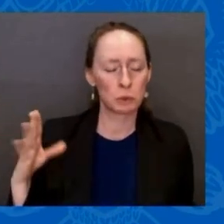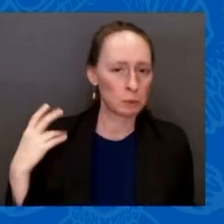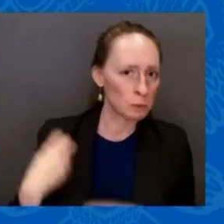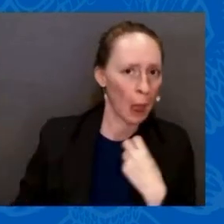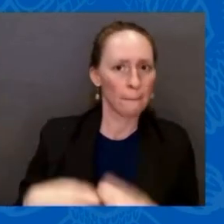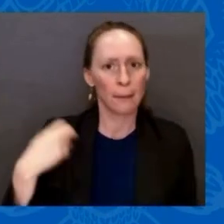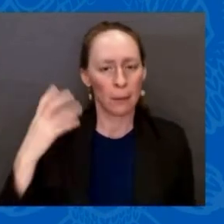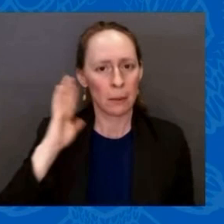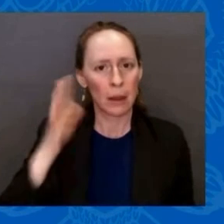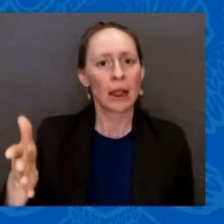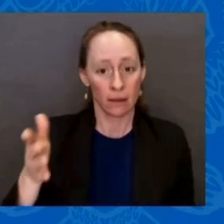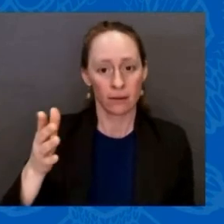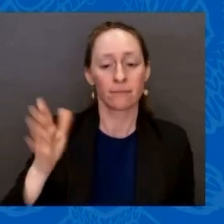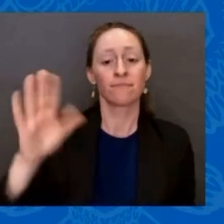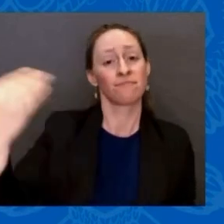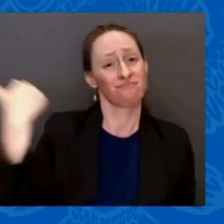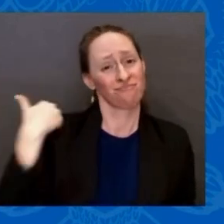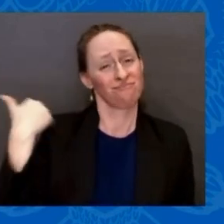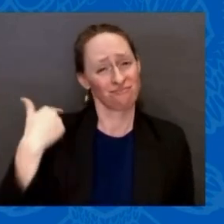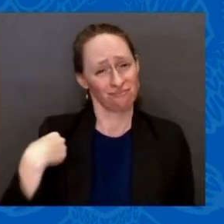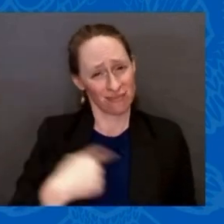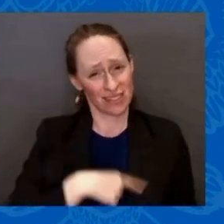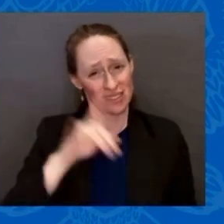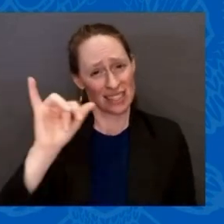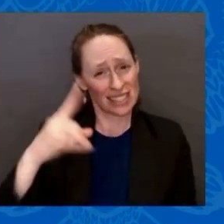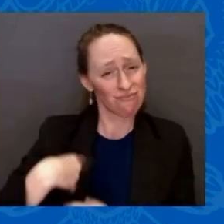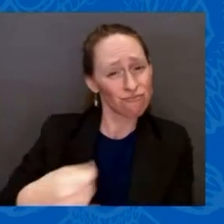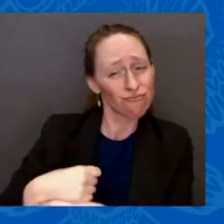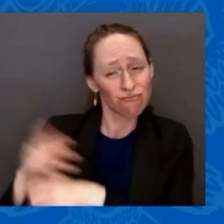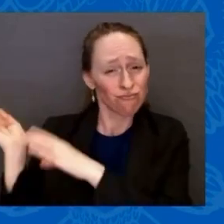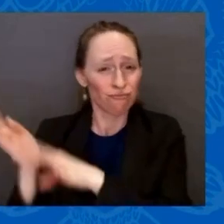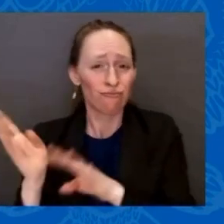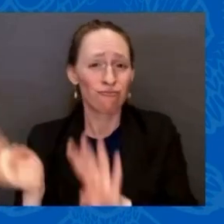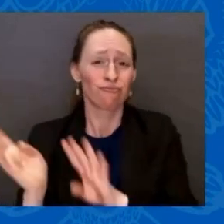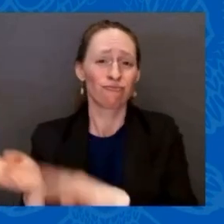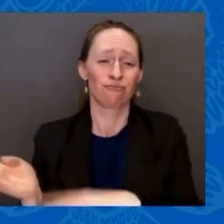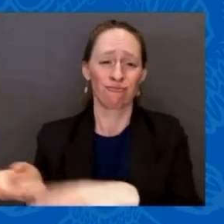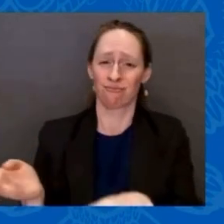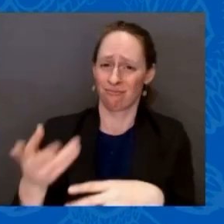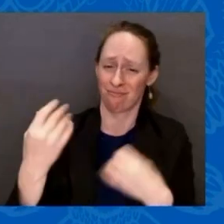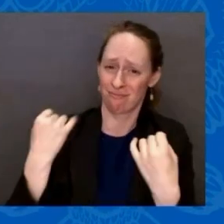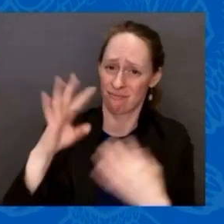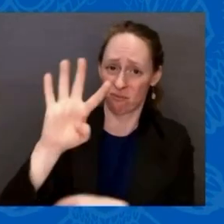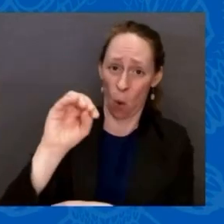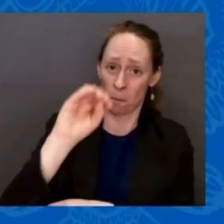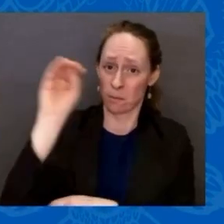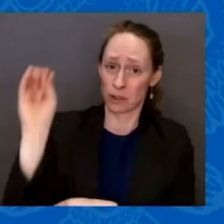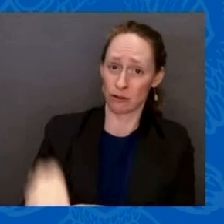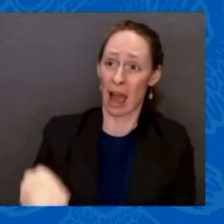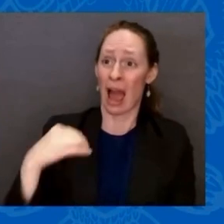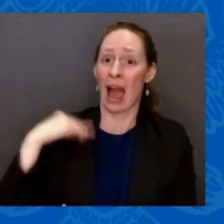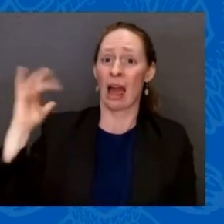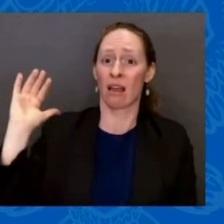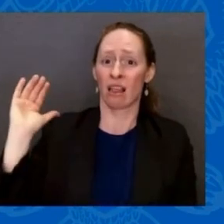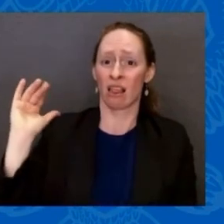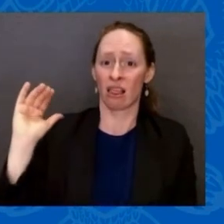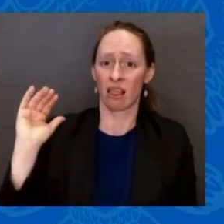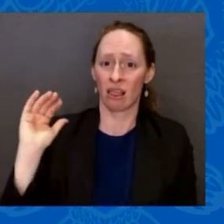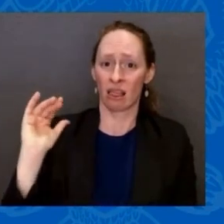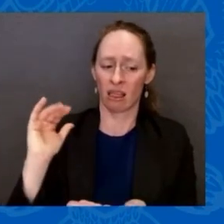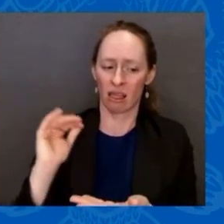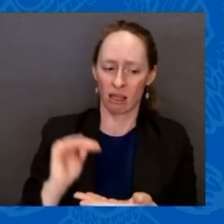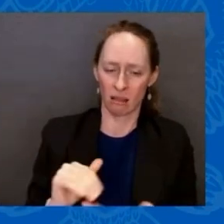10%. Not anymore. Biden economics means industries of the future are going to grow right here at home. At